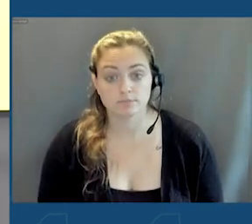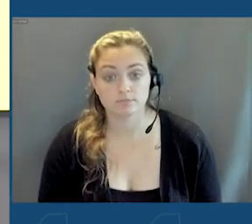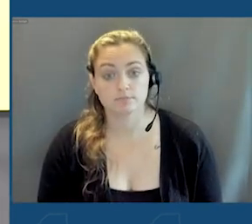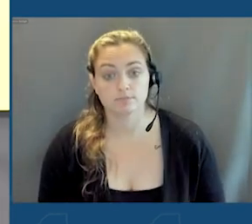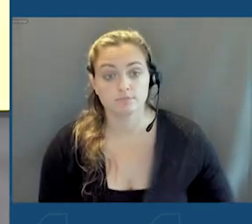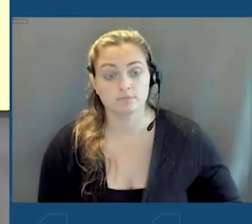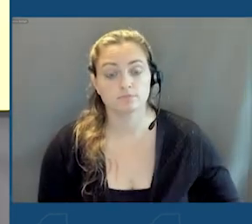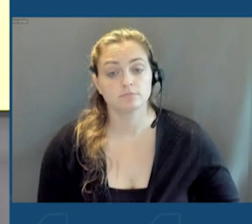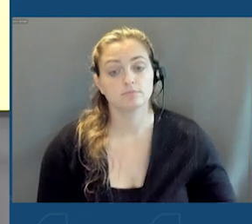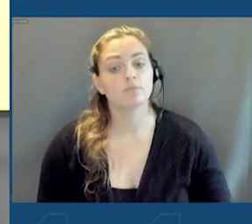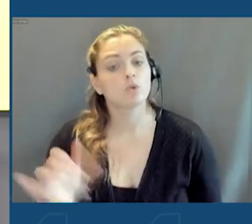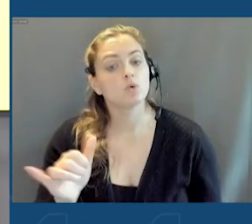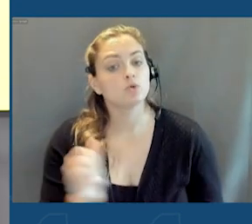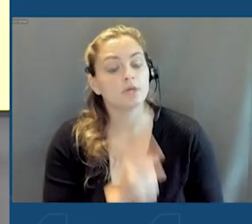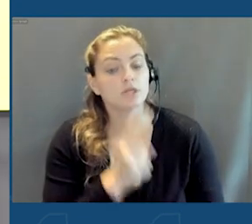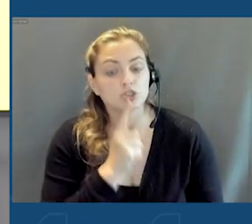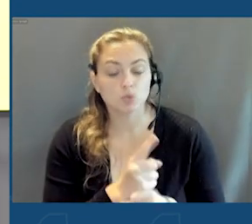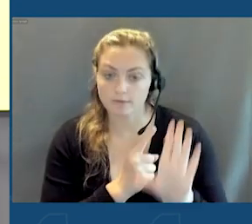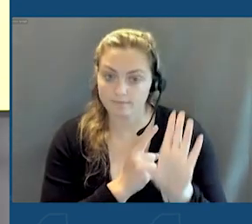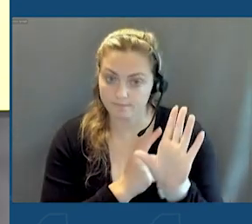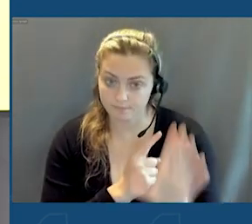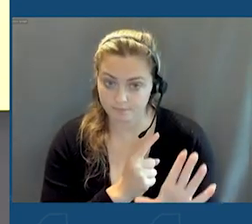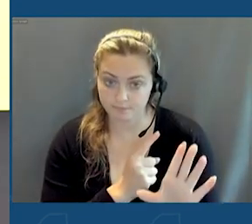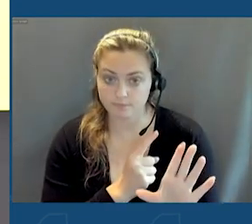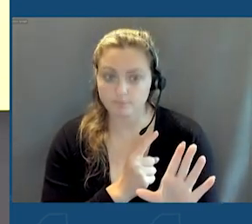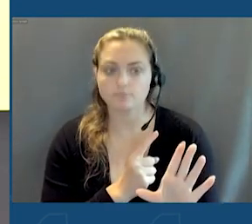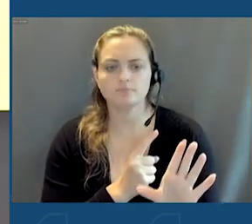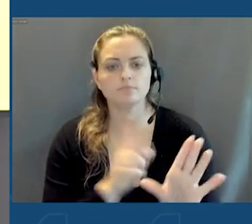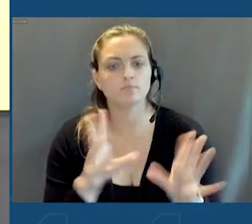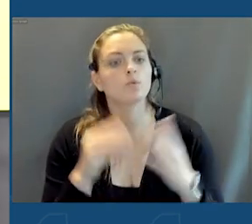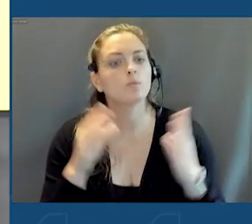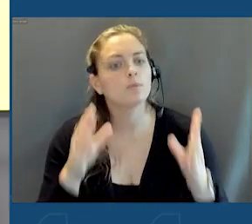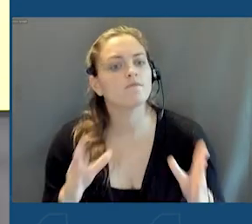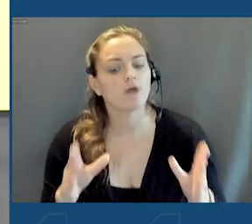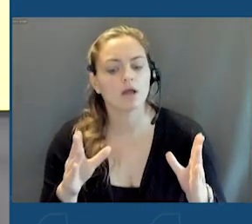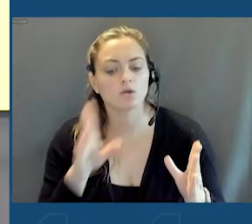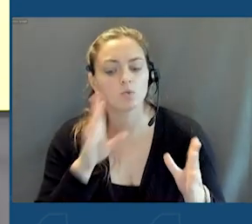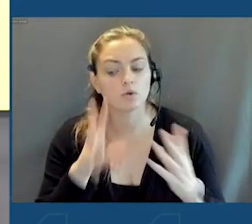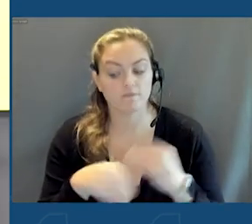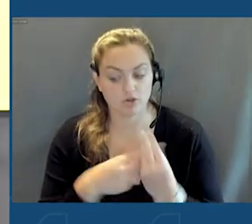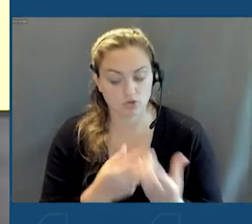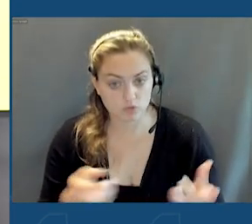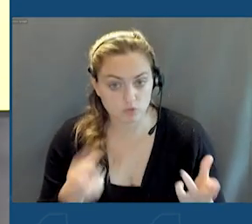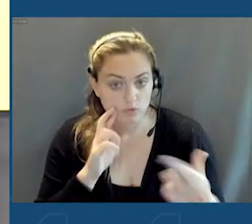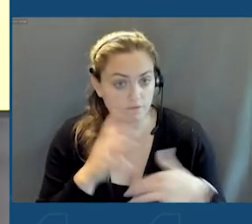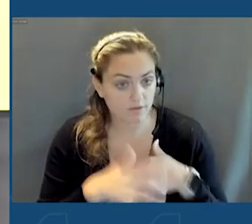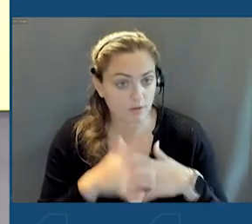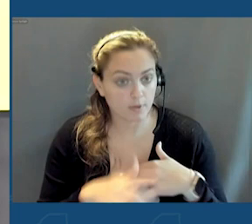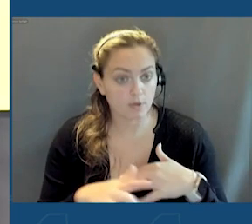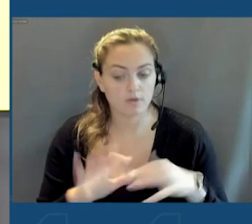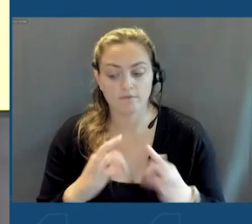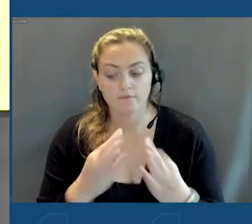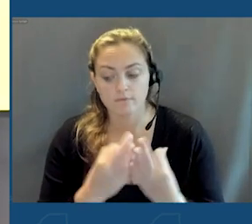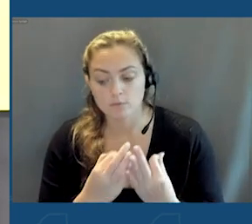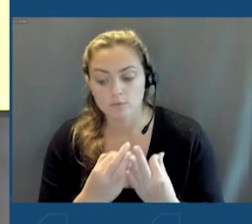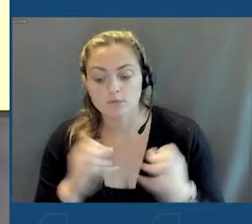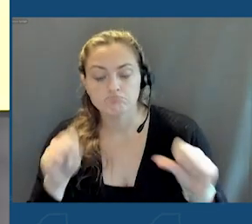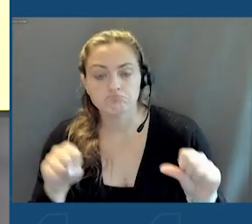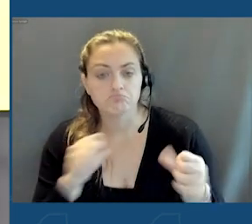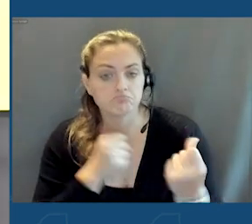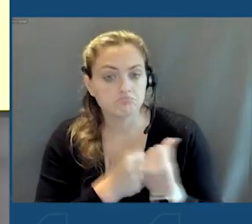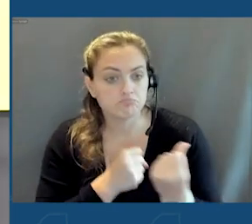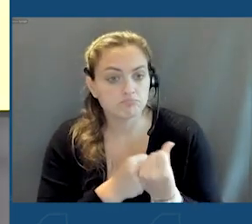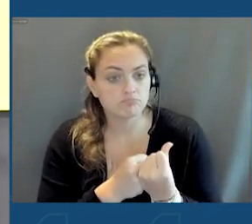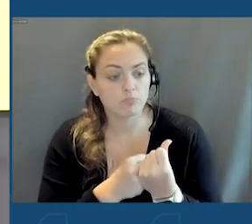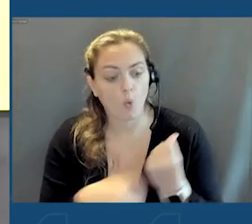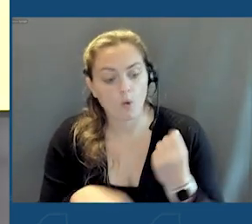We also made sure that our providers would have extra resources, that our families could get support